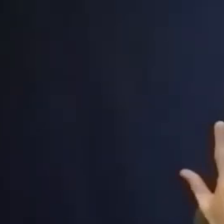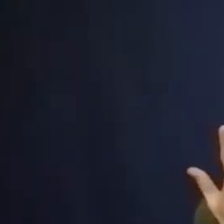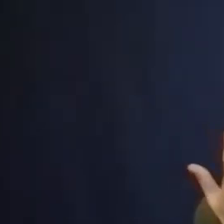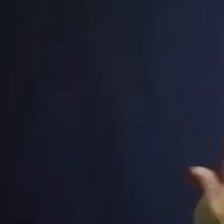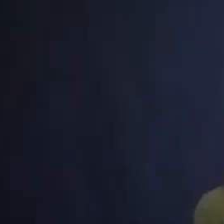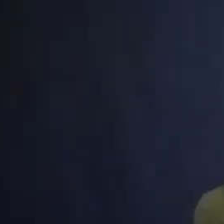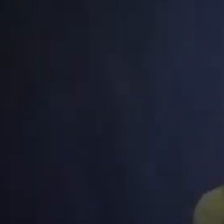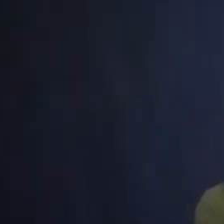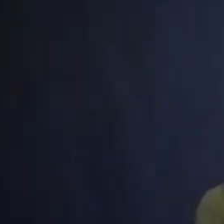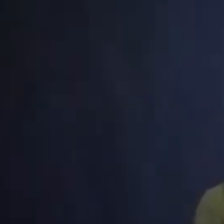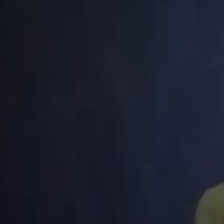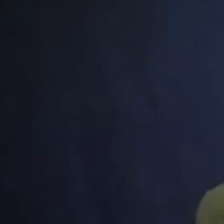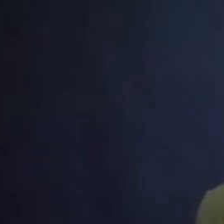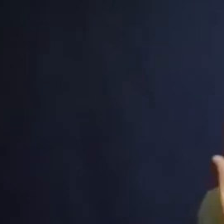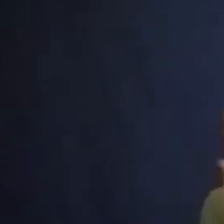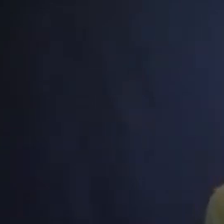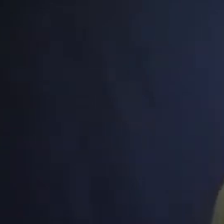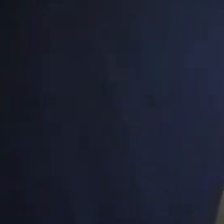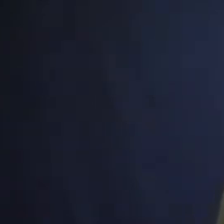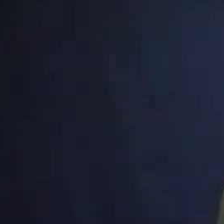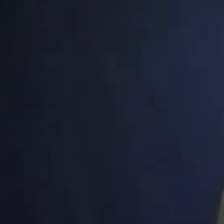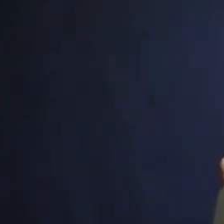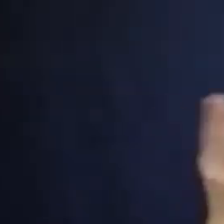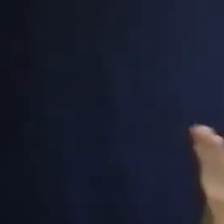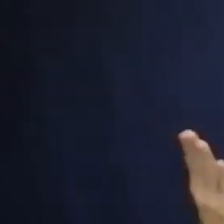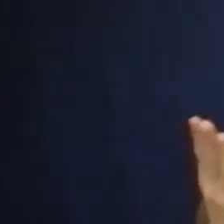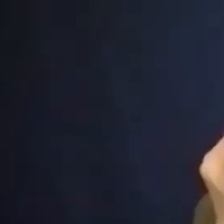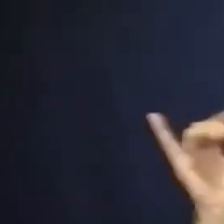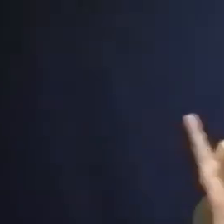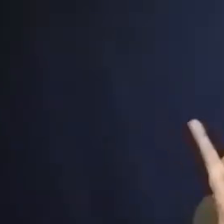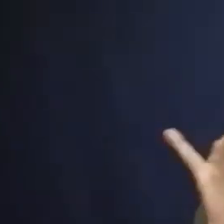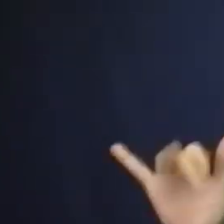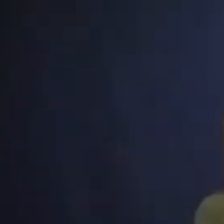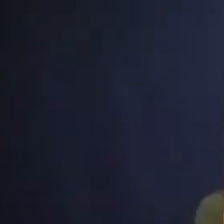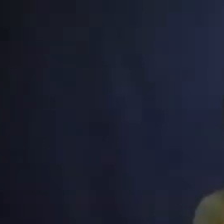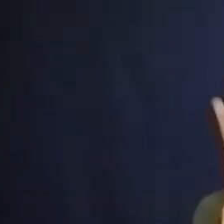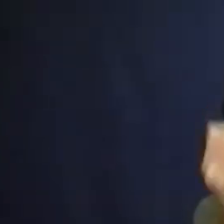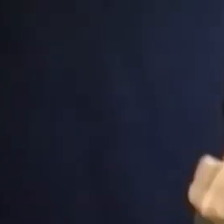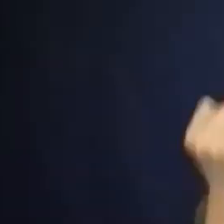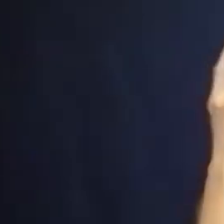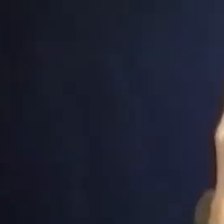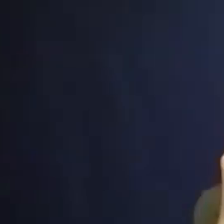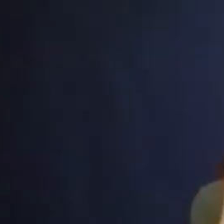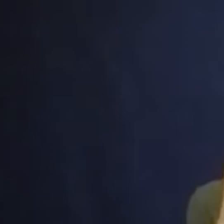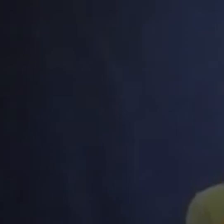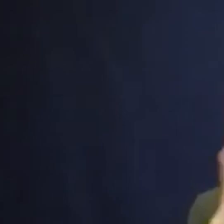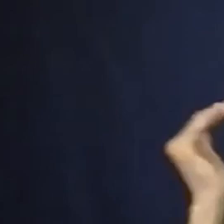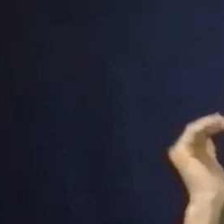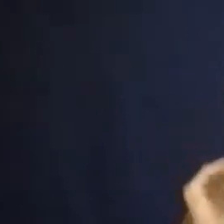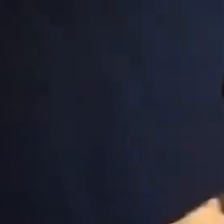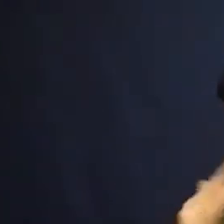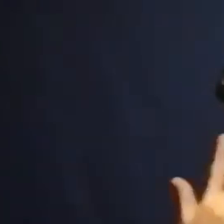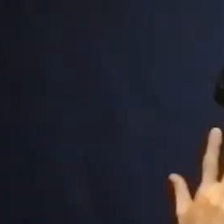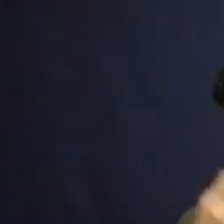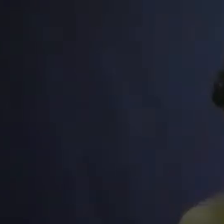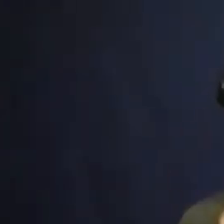services. And at the same time, to understand the disproportionate impact of Black, Indigenous people of color who are